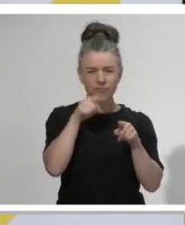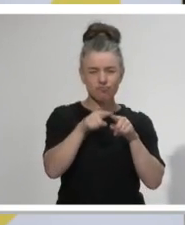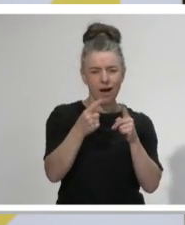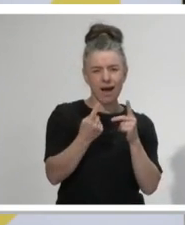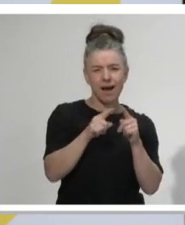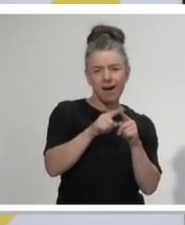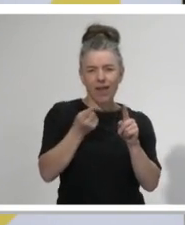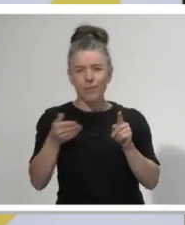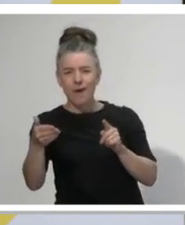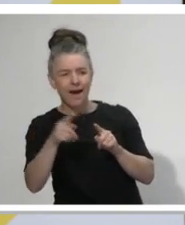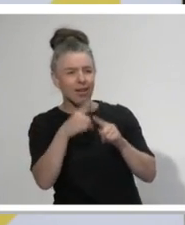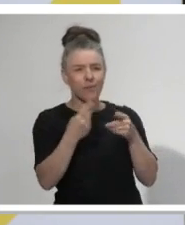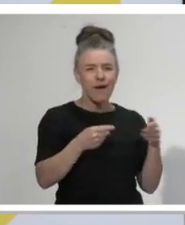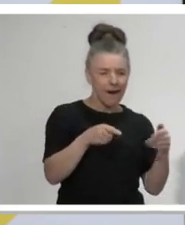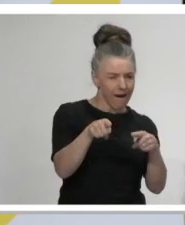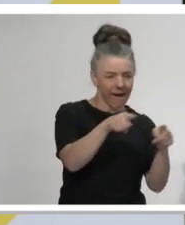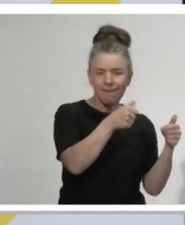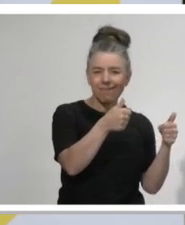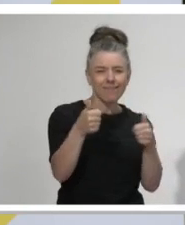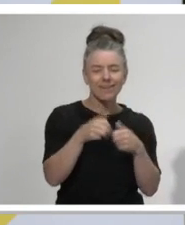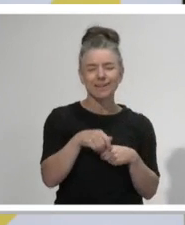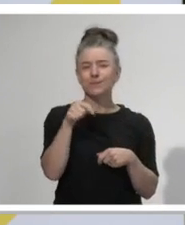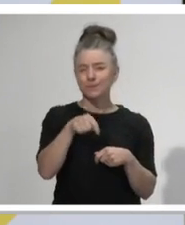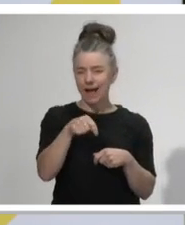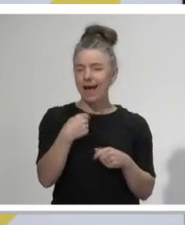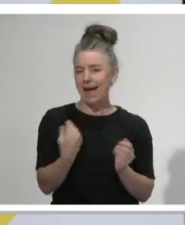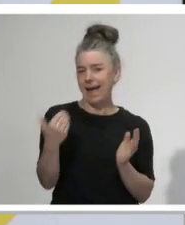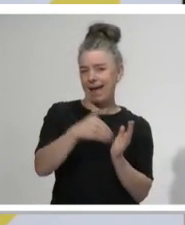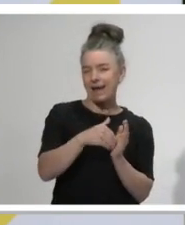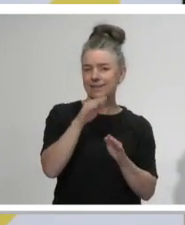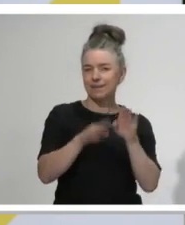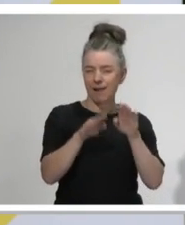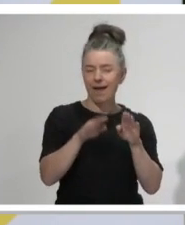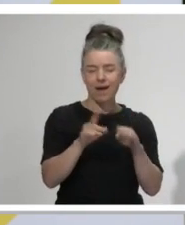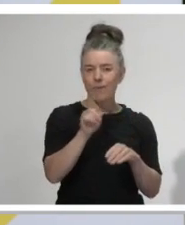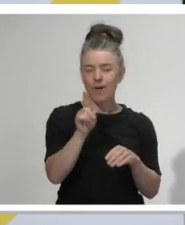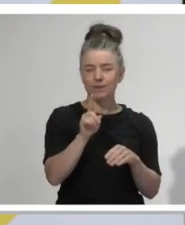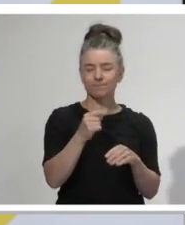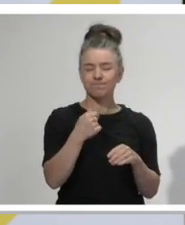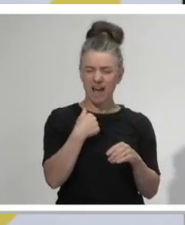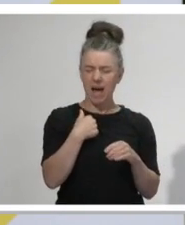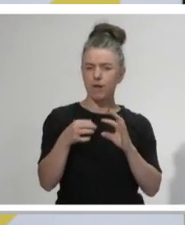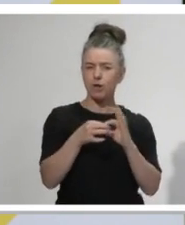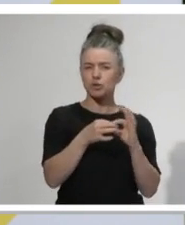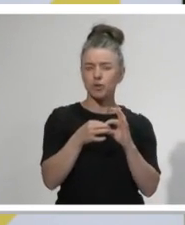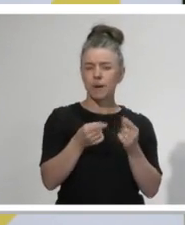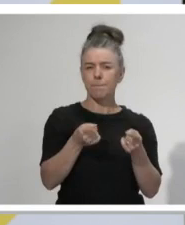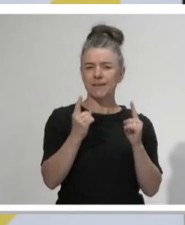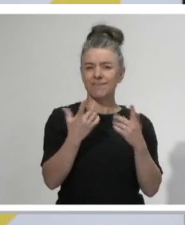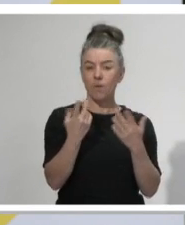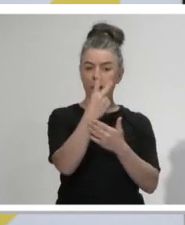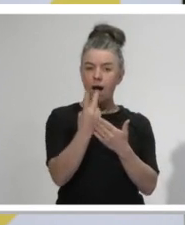course for our health response. Today, I'd like to add one that's close to my heart as the Associate Minister for Arts, Culture and